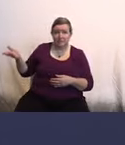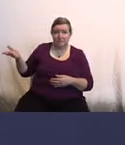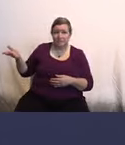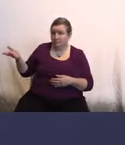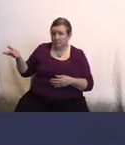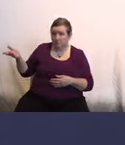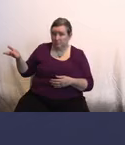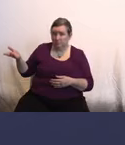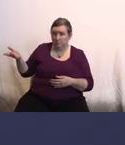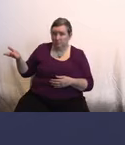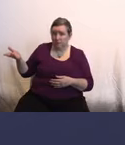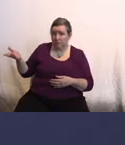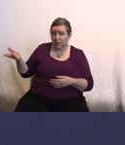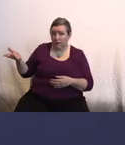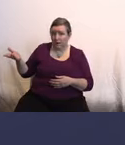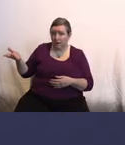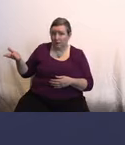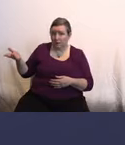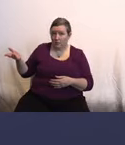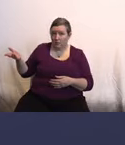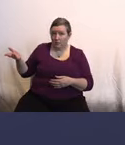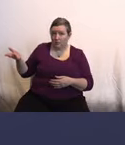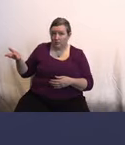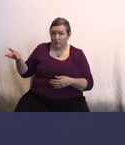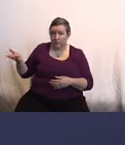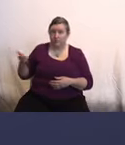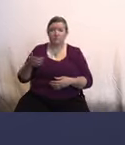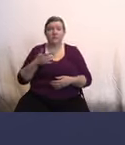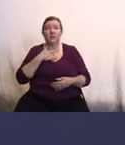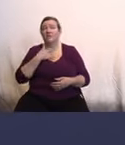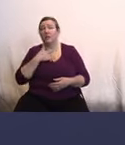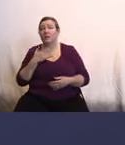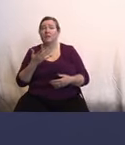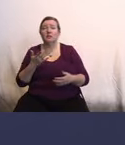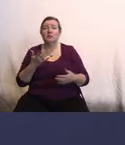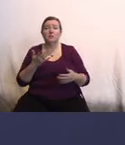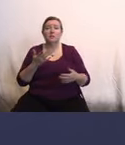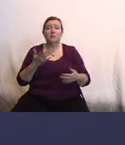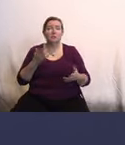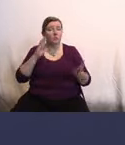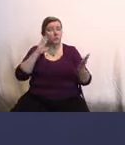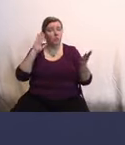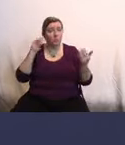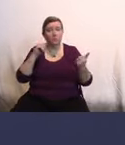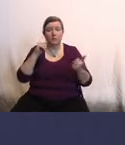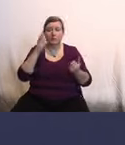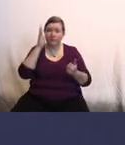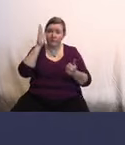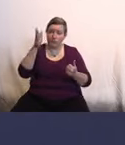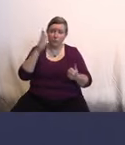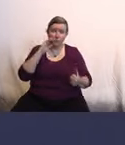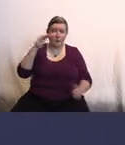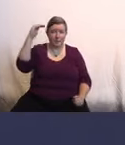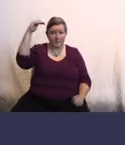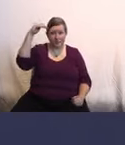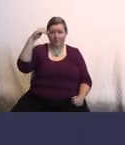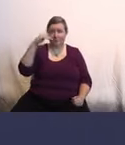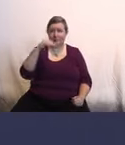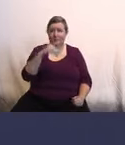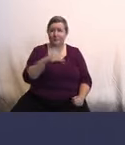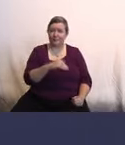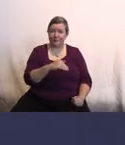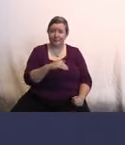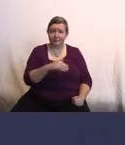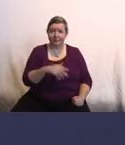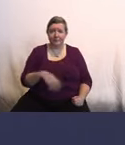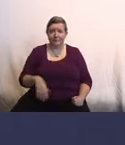almost predict with certainty that we're going to have to say, we hope it is. You know, the breadth of the transmission is a good